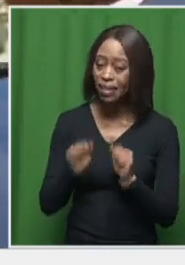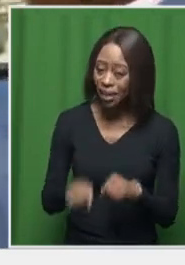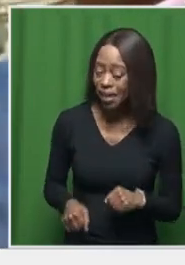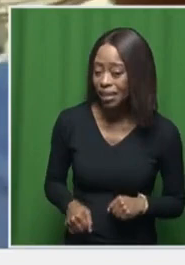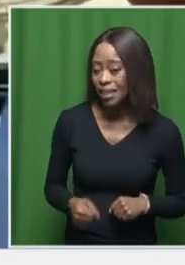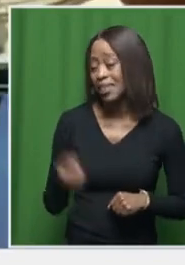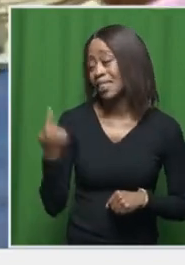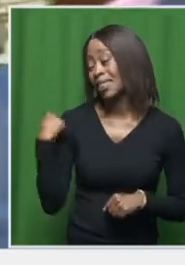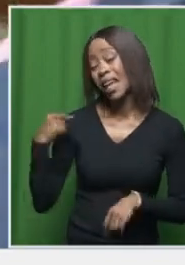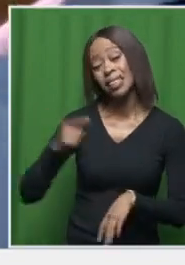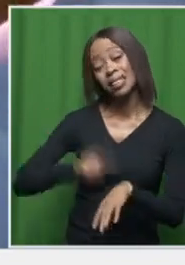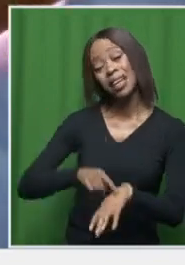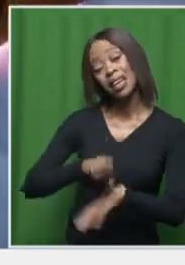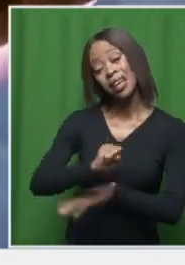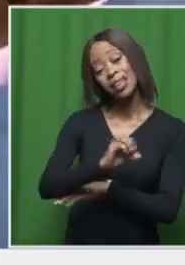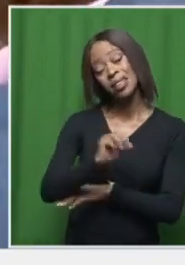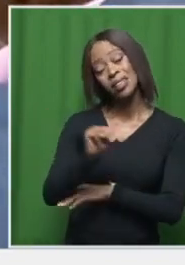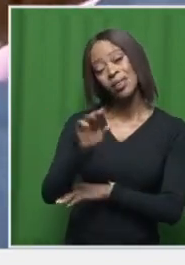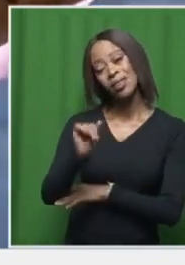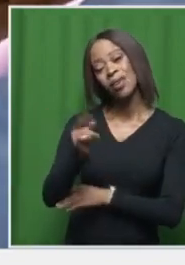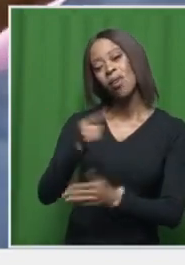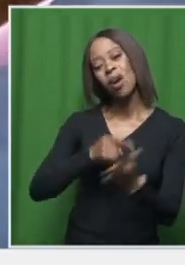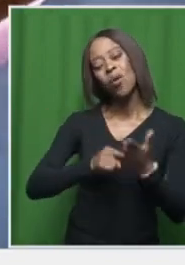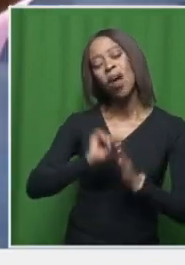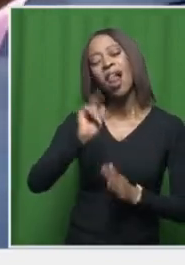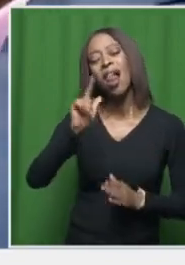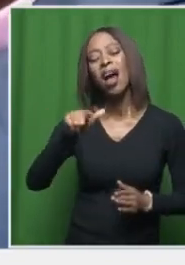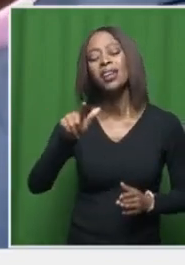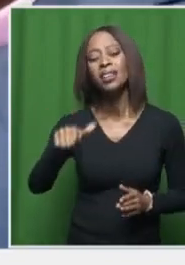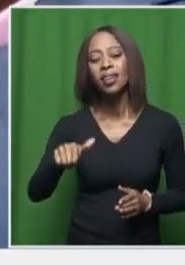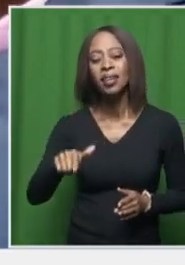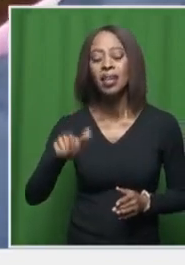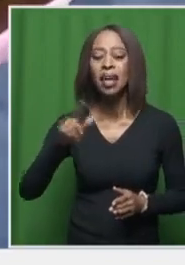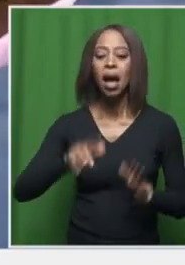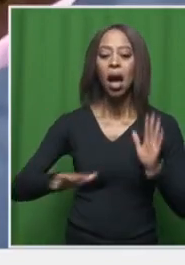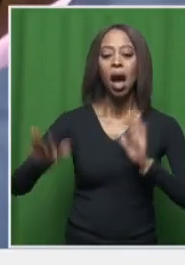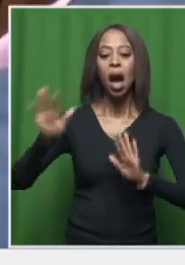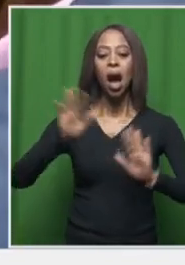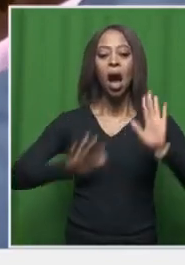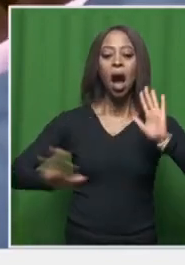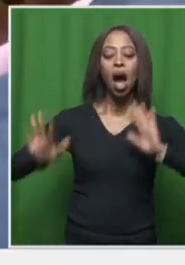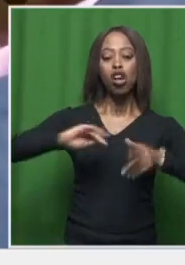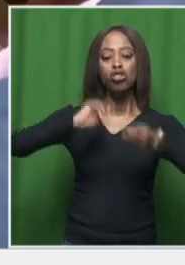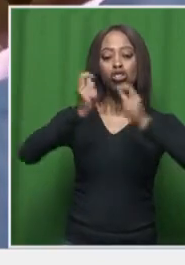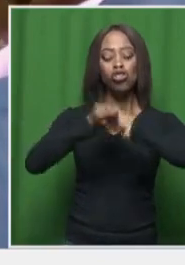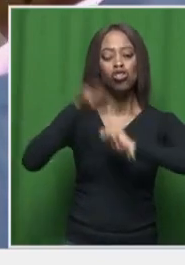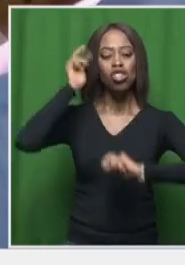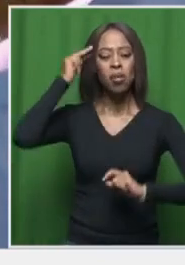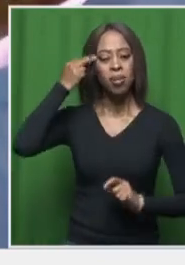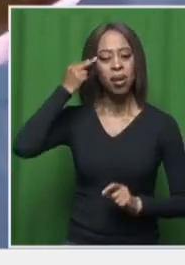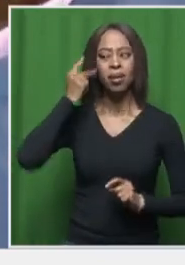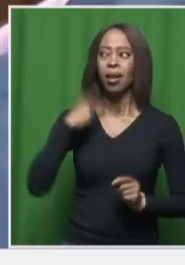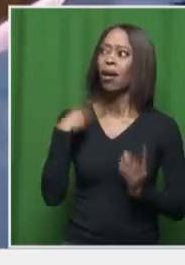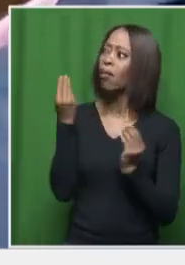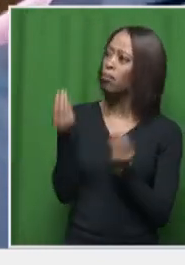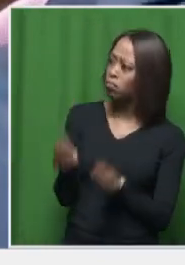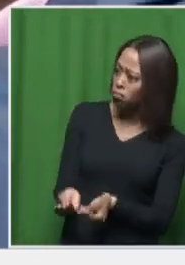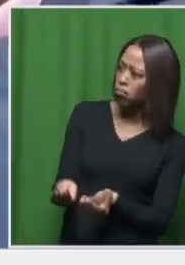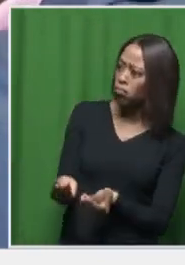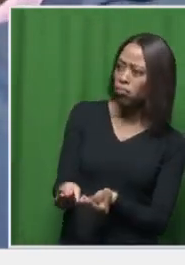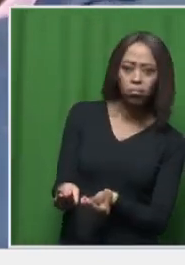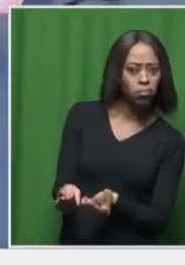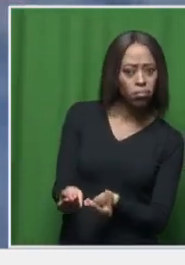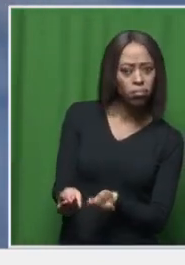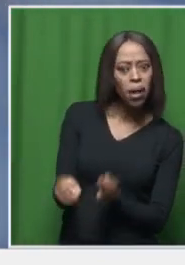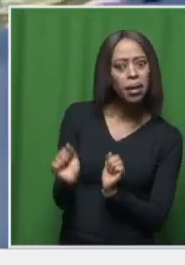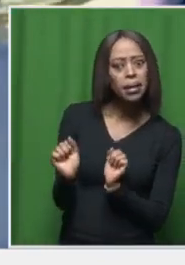last State of the Nation address, it wasn't a week after that he walked back everything that he said, again proving to us that while the